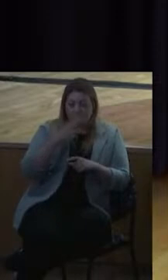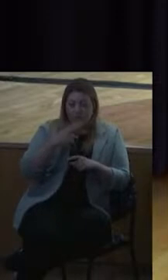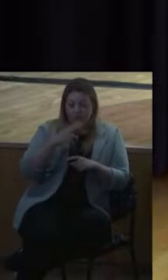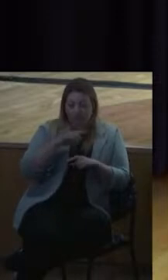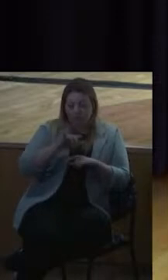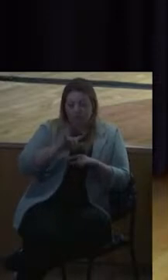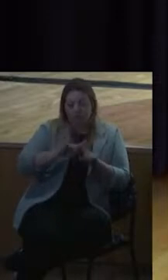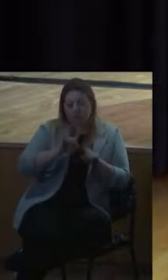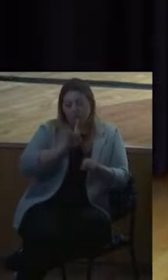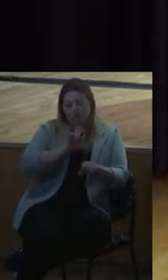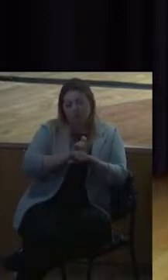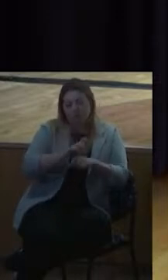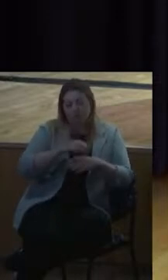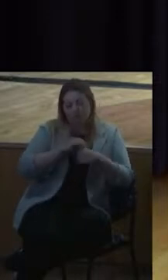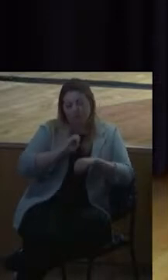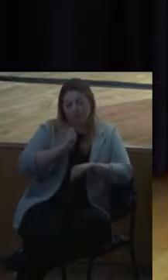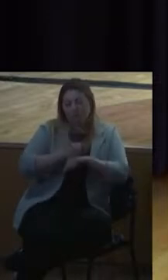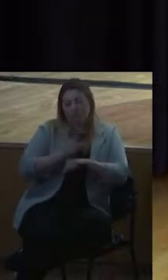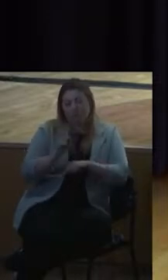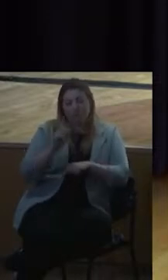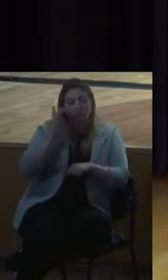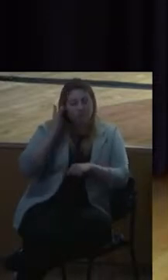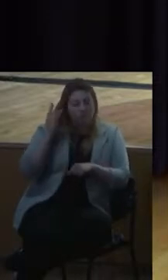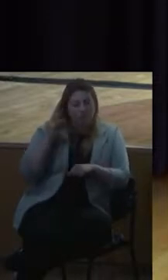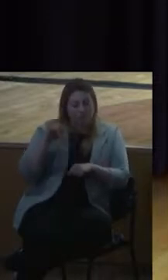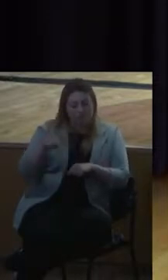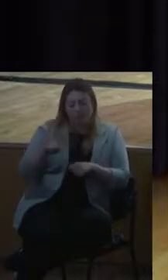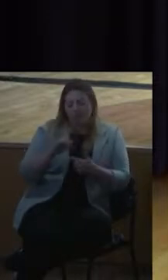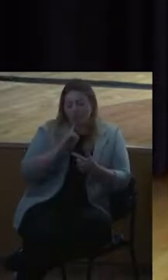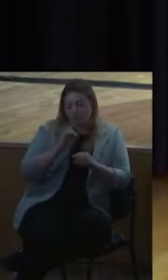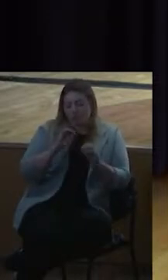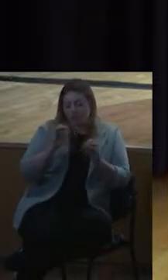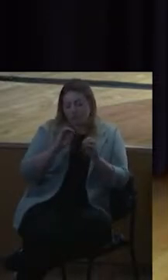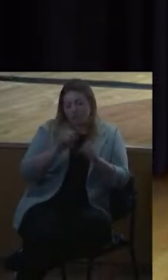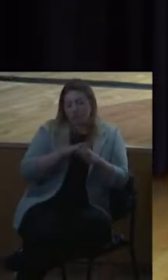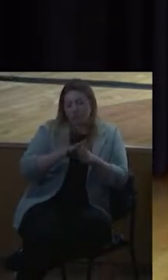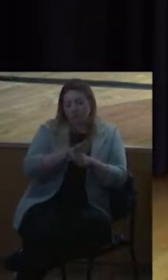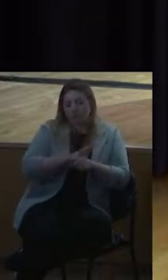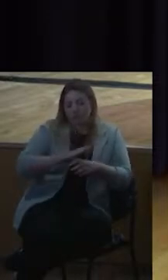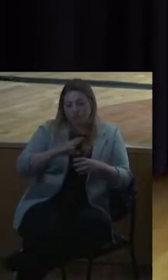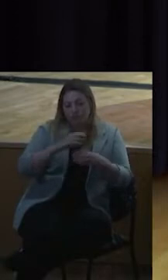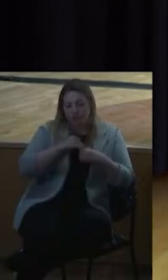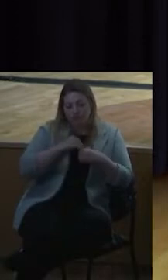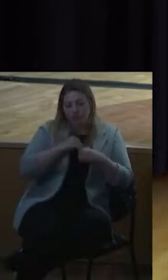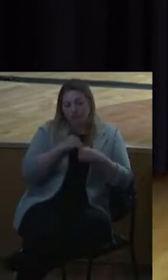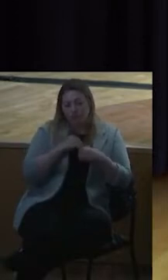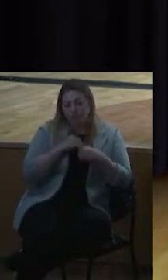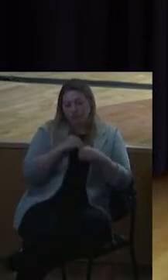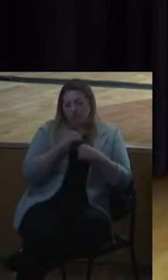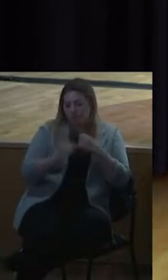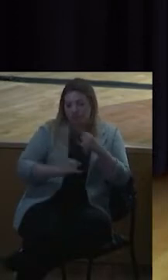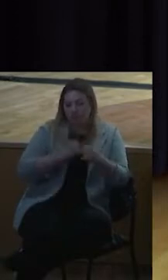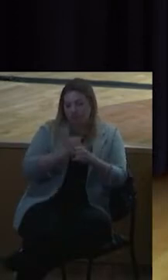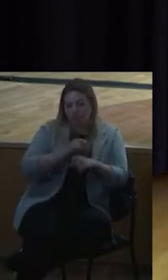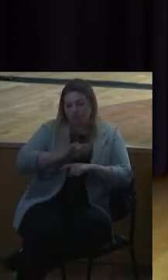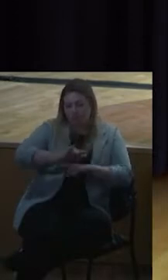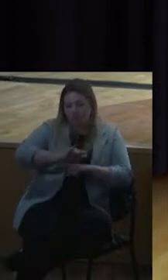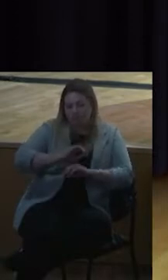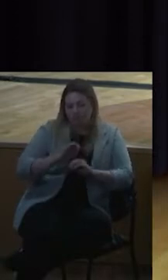and based in California. There is no locally owned like international